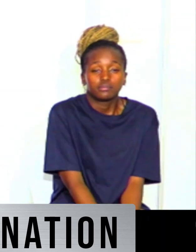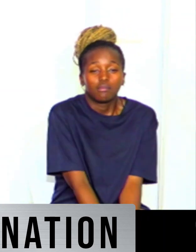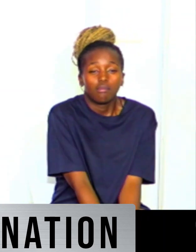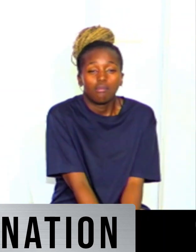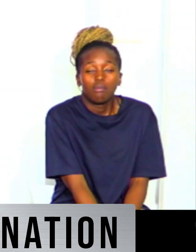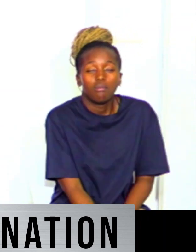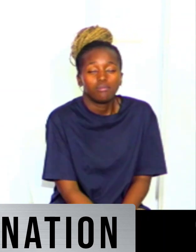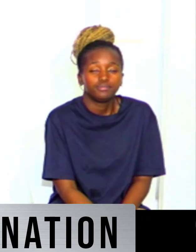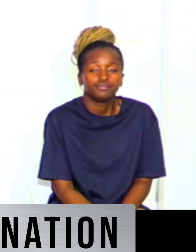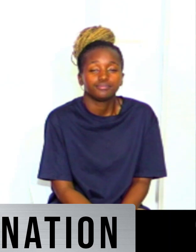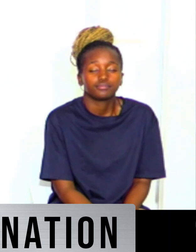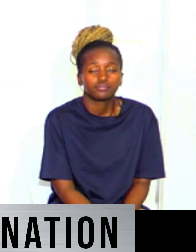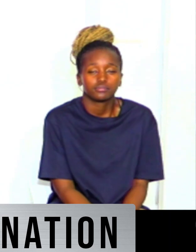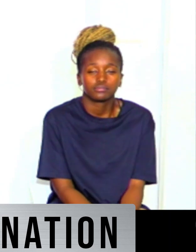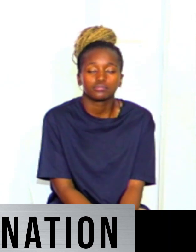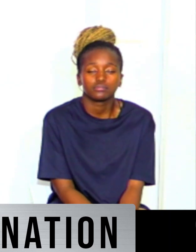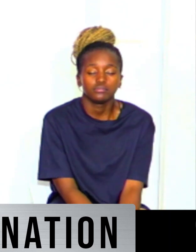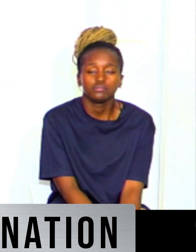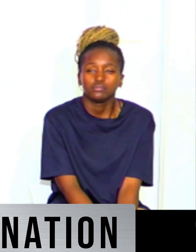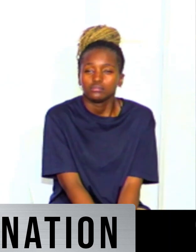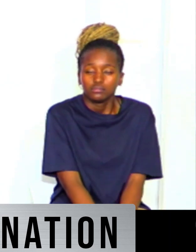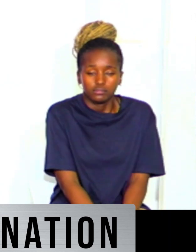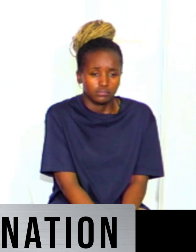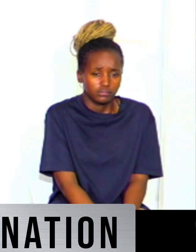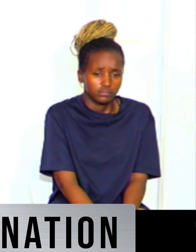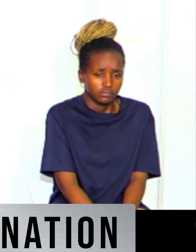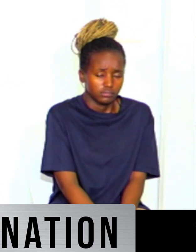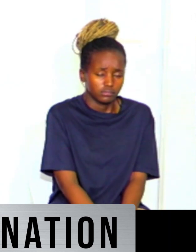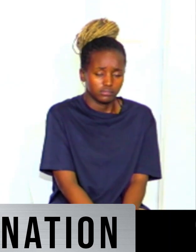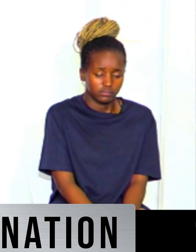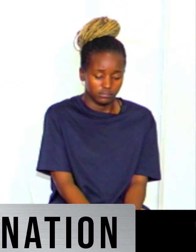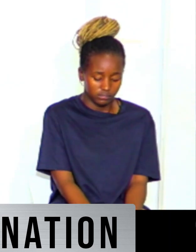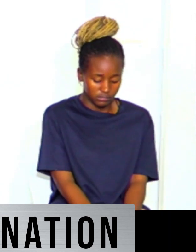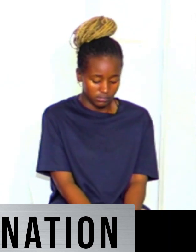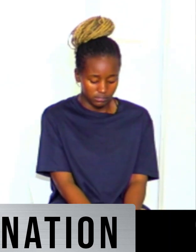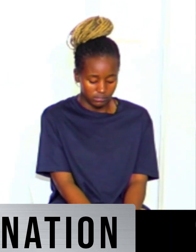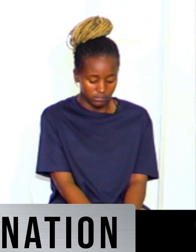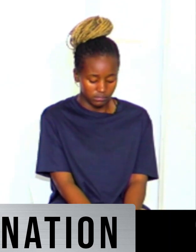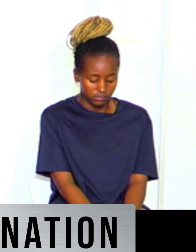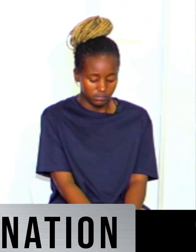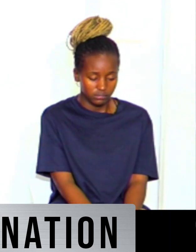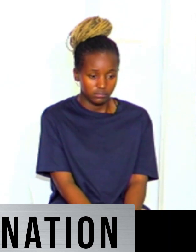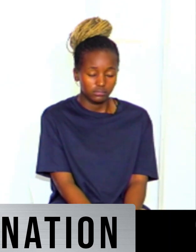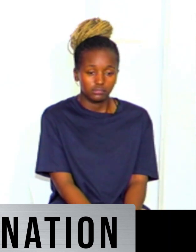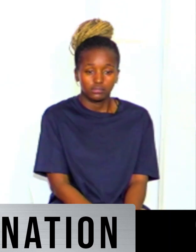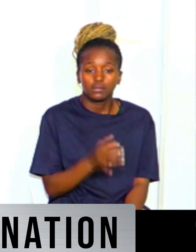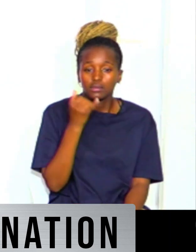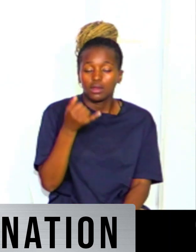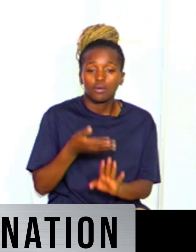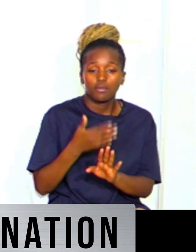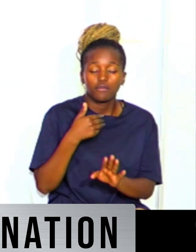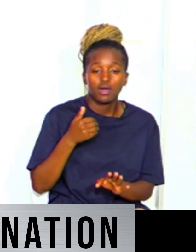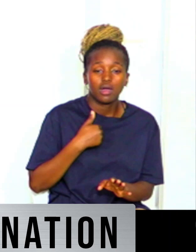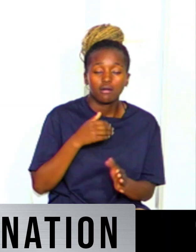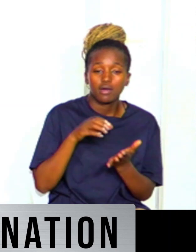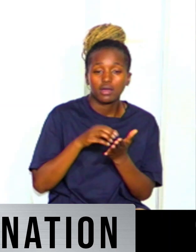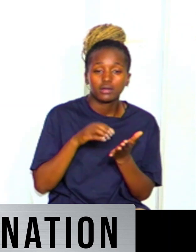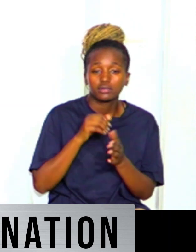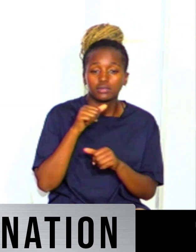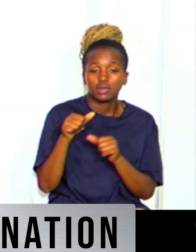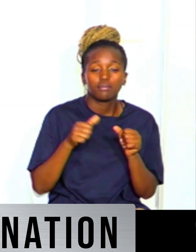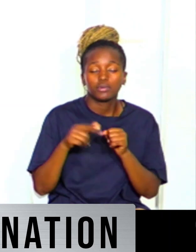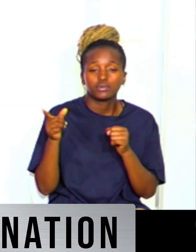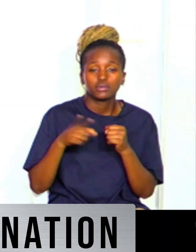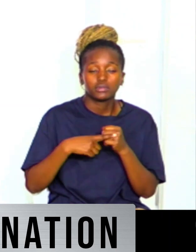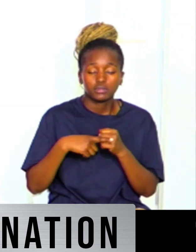Sometimes I try to push you away from that research level. But there was an issue of seats that were